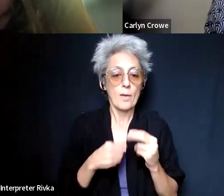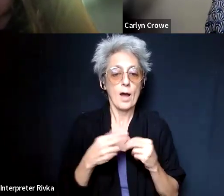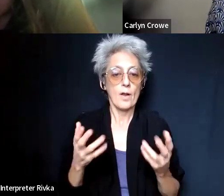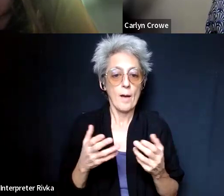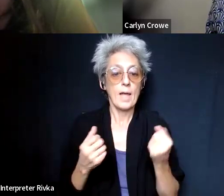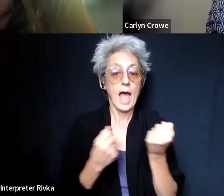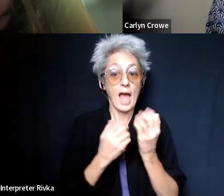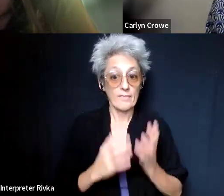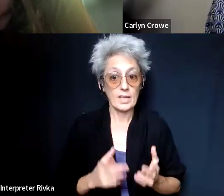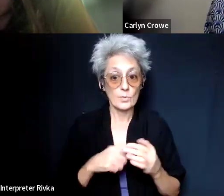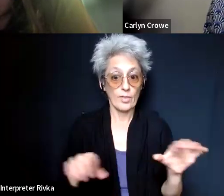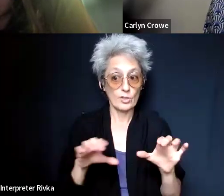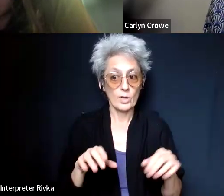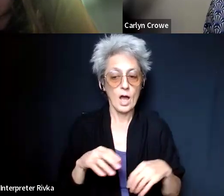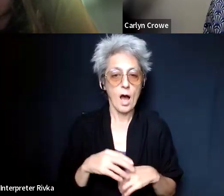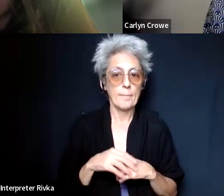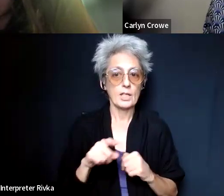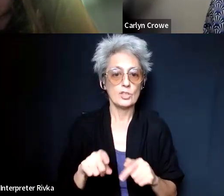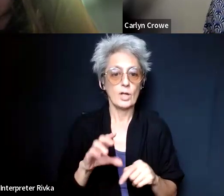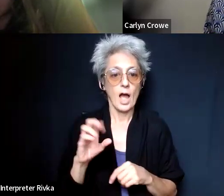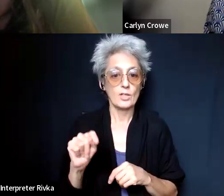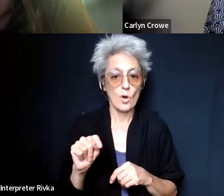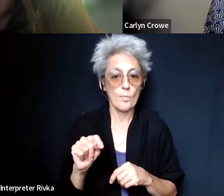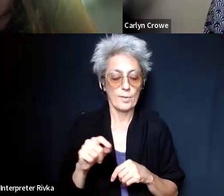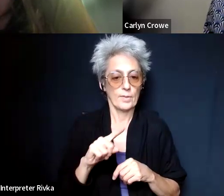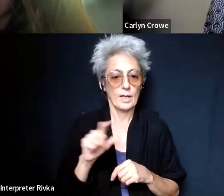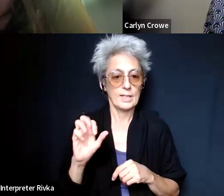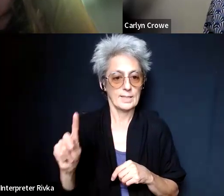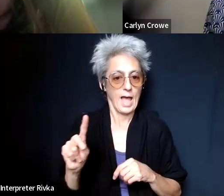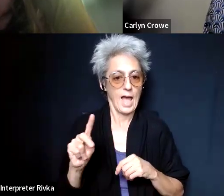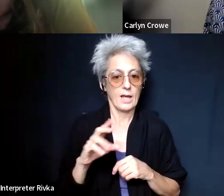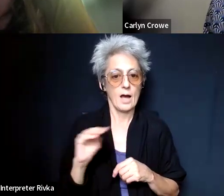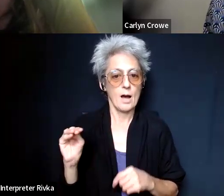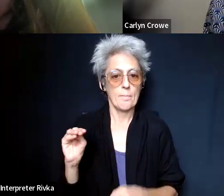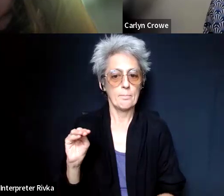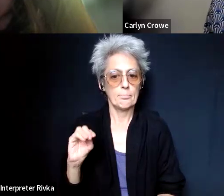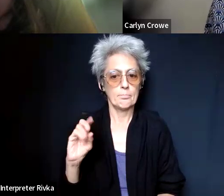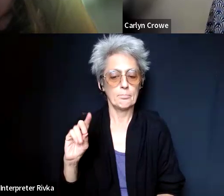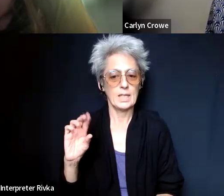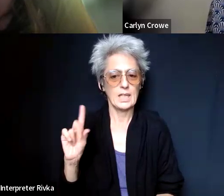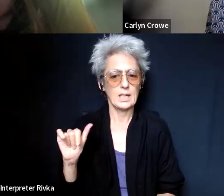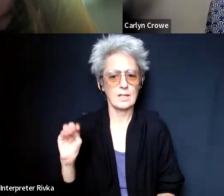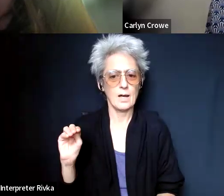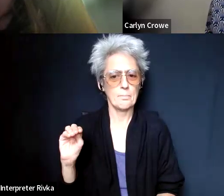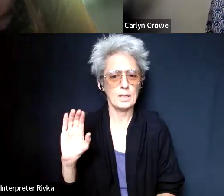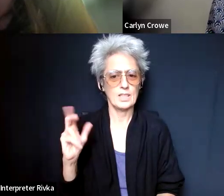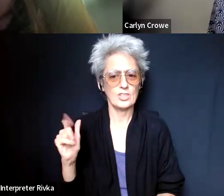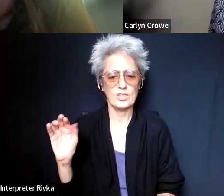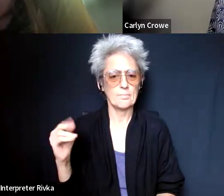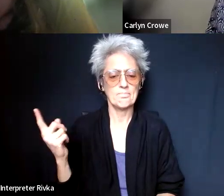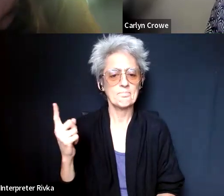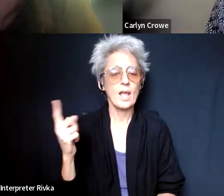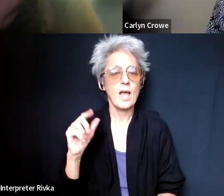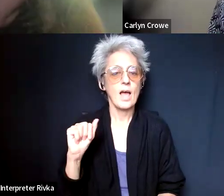doing during October is Zach Meacham with our Allies and Advocacy Group. So